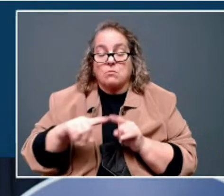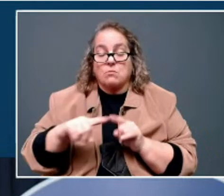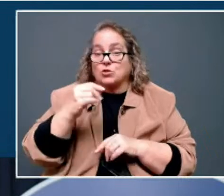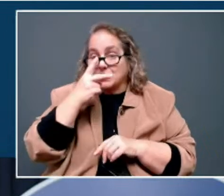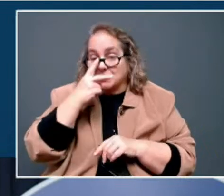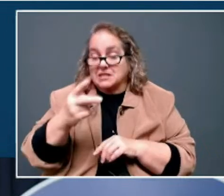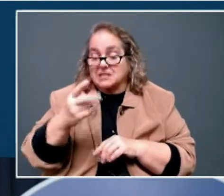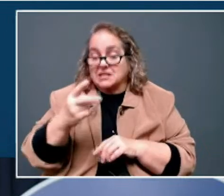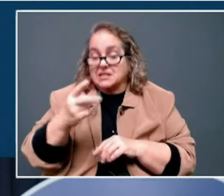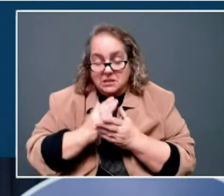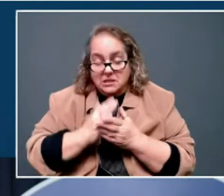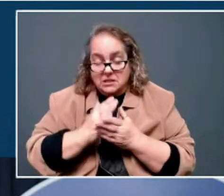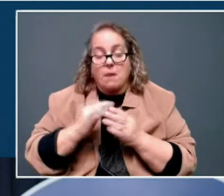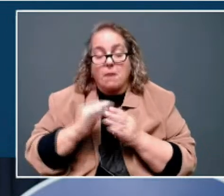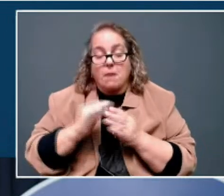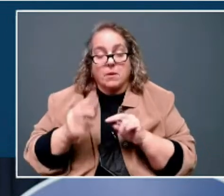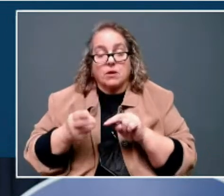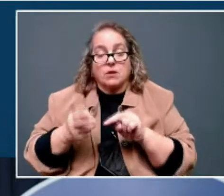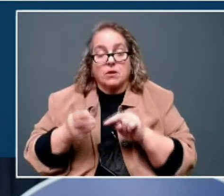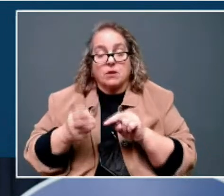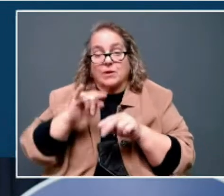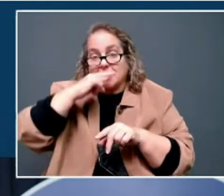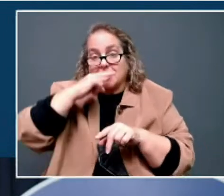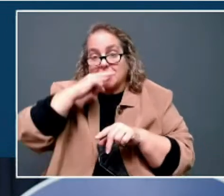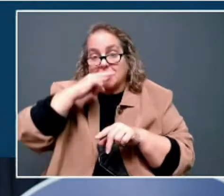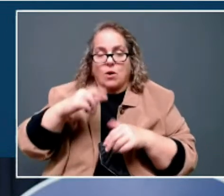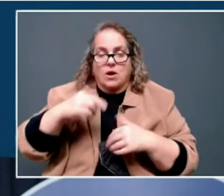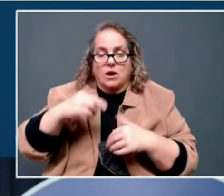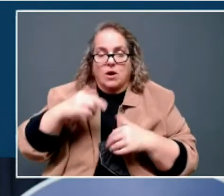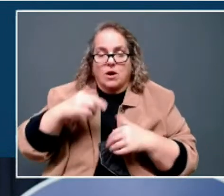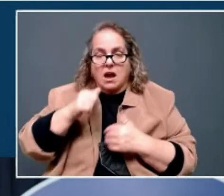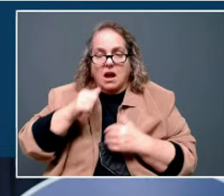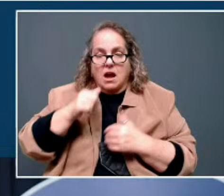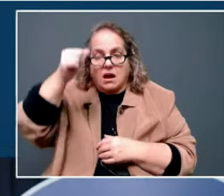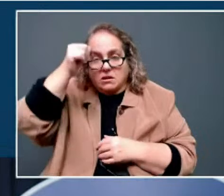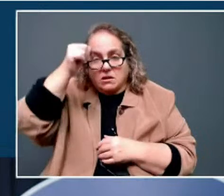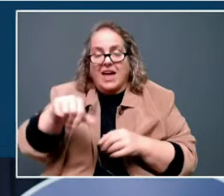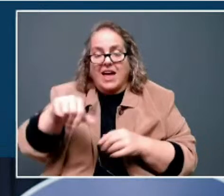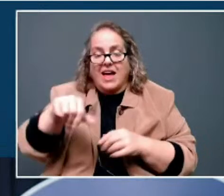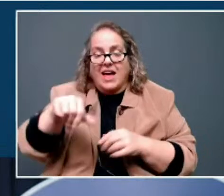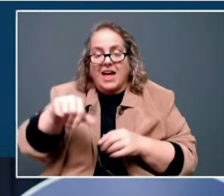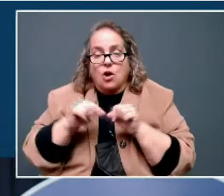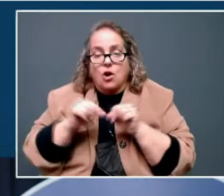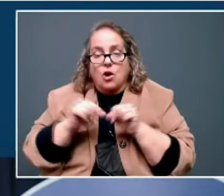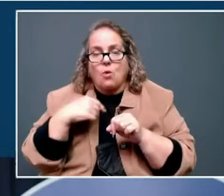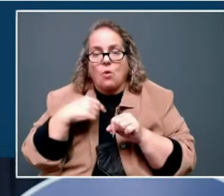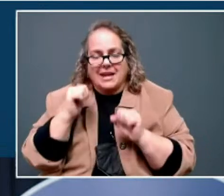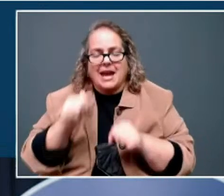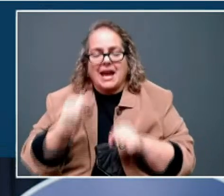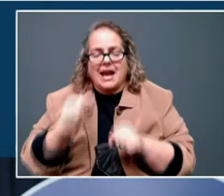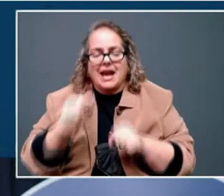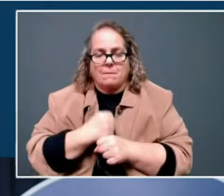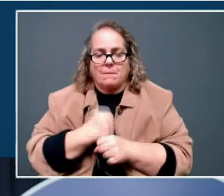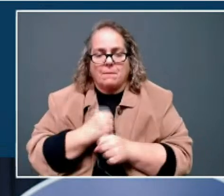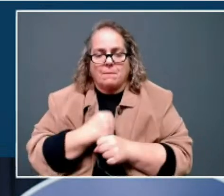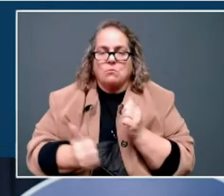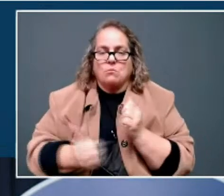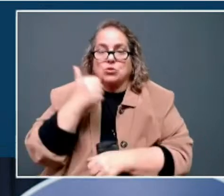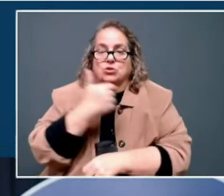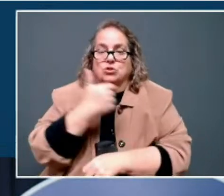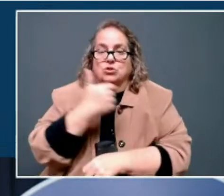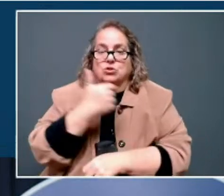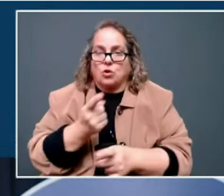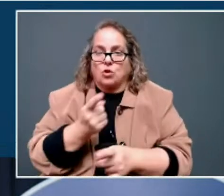movement in kids and or young adults, which is the area where we can make up the most ground the quickest. It's also an area